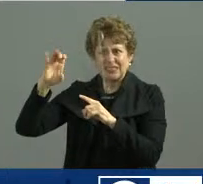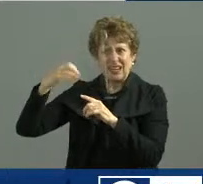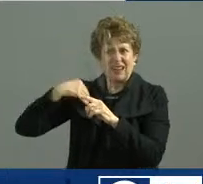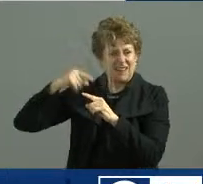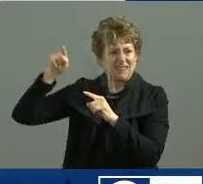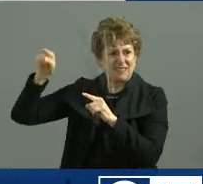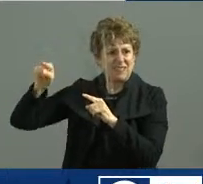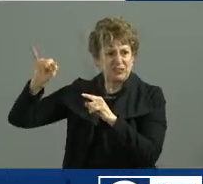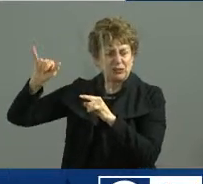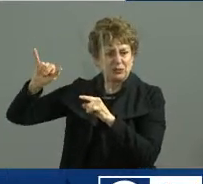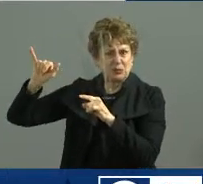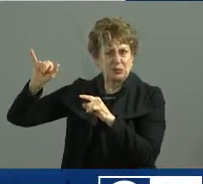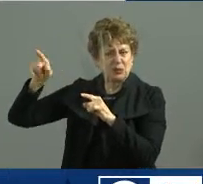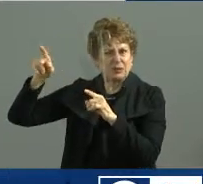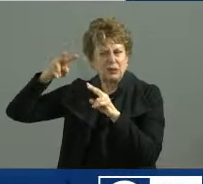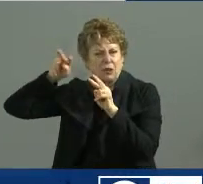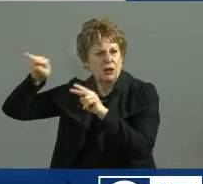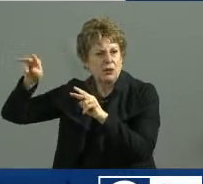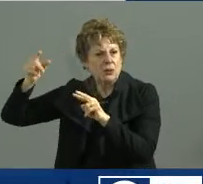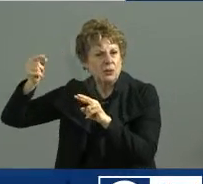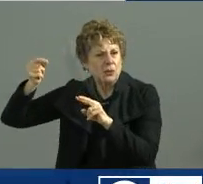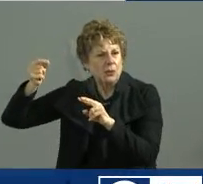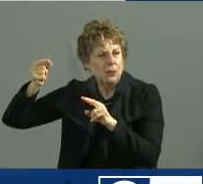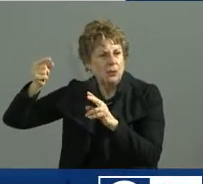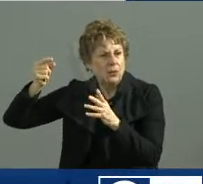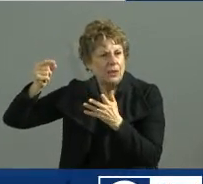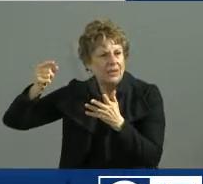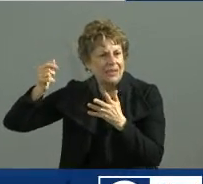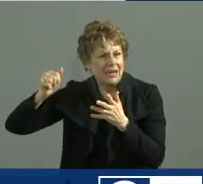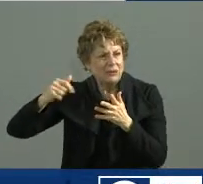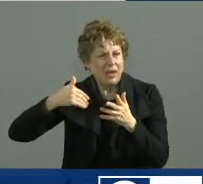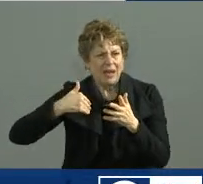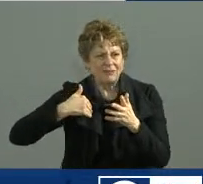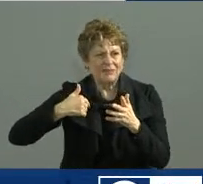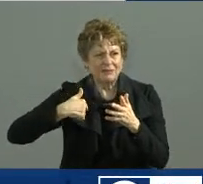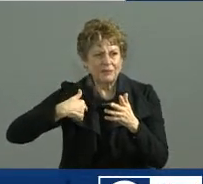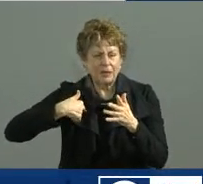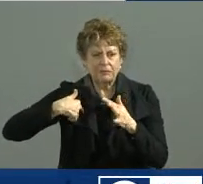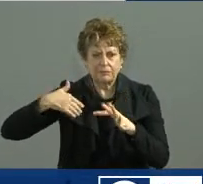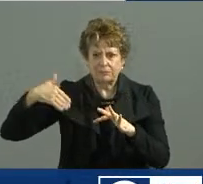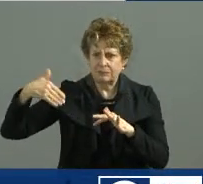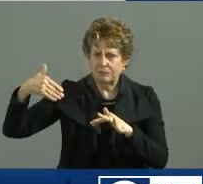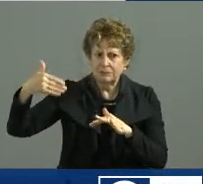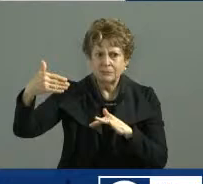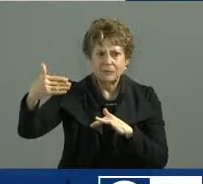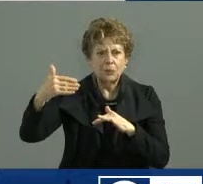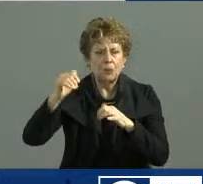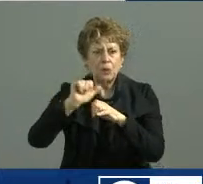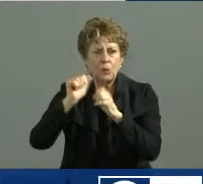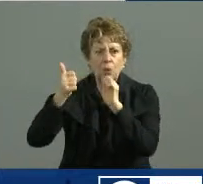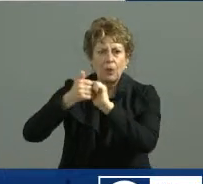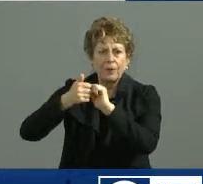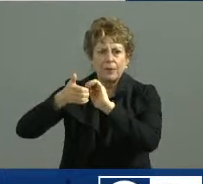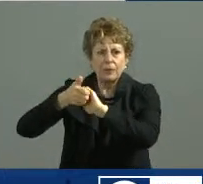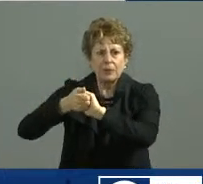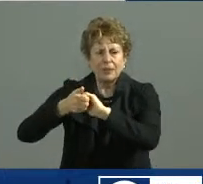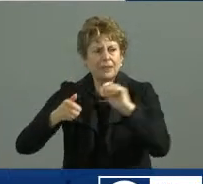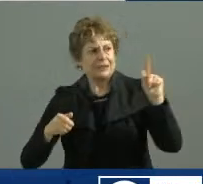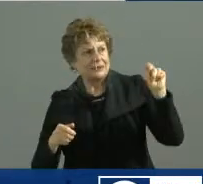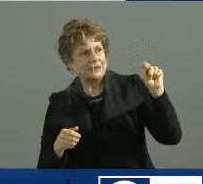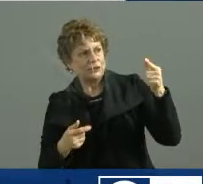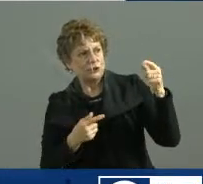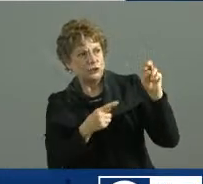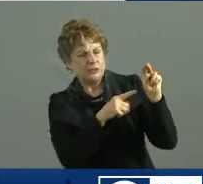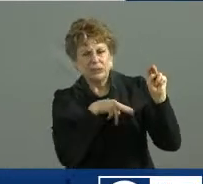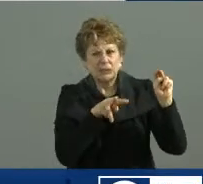to them for sequencing. But that is something that we have been regularly doing in a partnership with TGen. We are